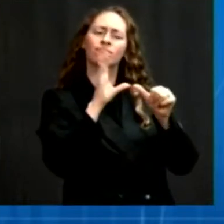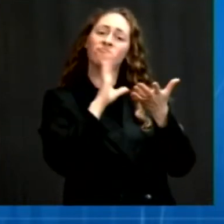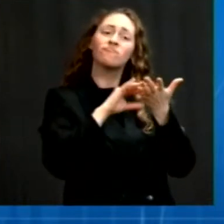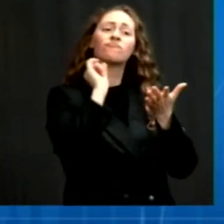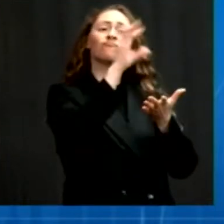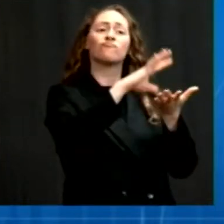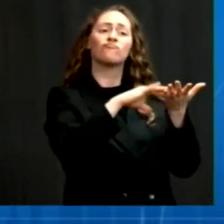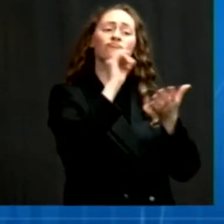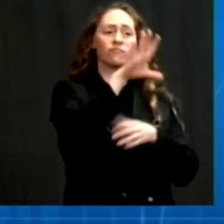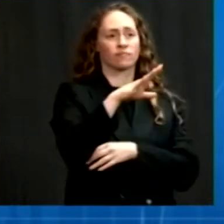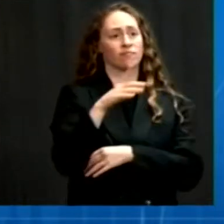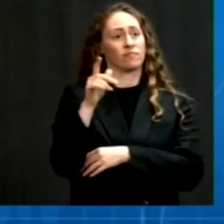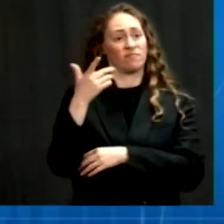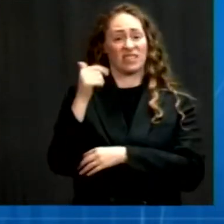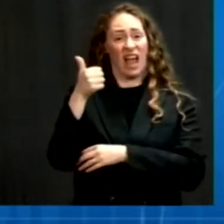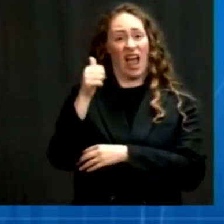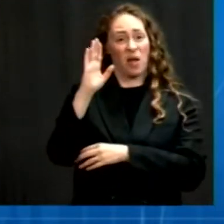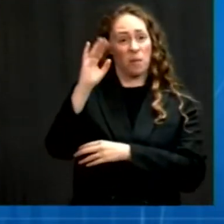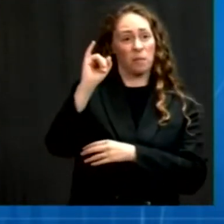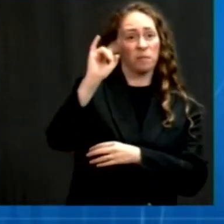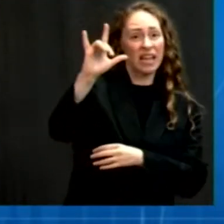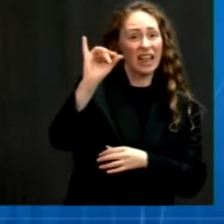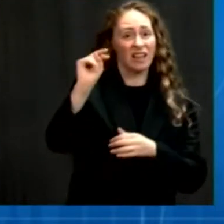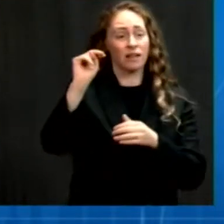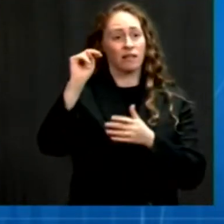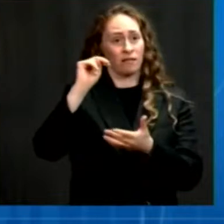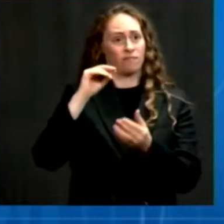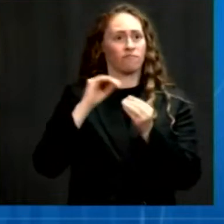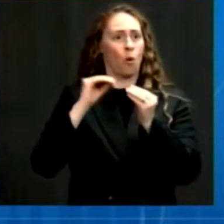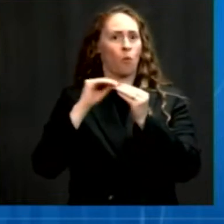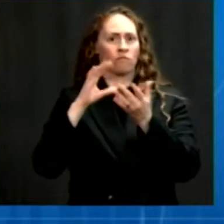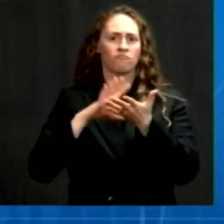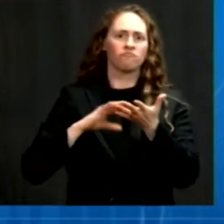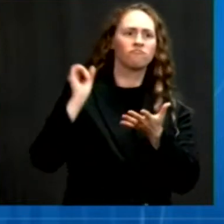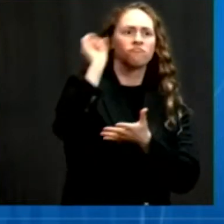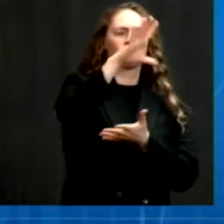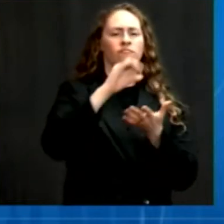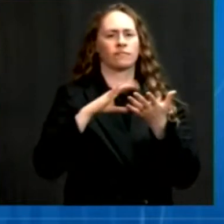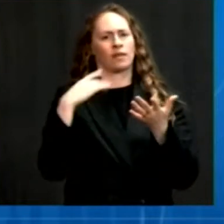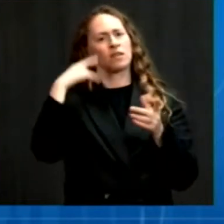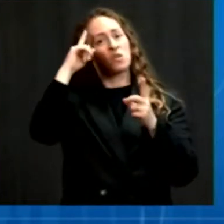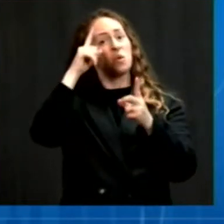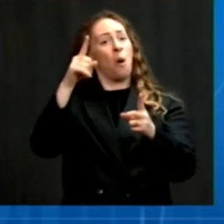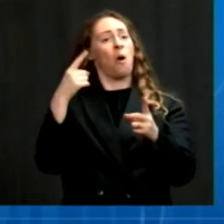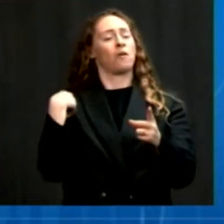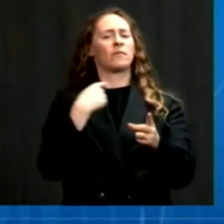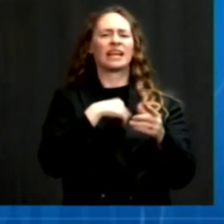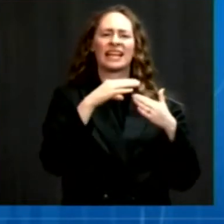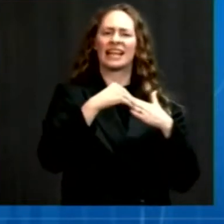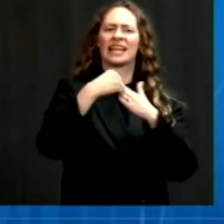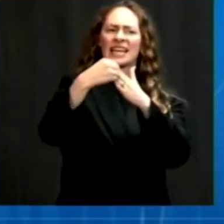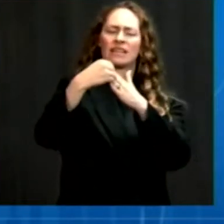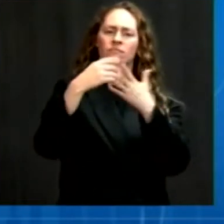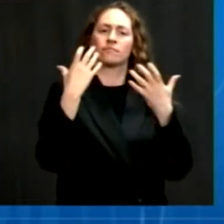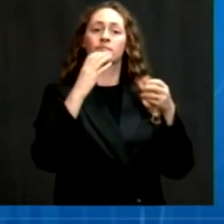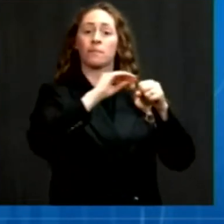U.S. doses over the summer months as we help lead the fight to end the pandemic across the globe.